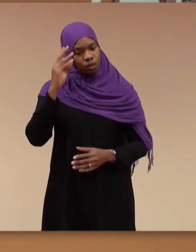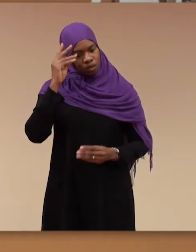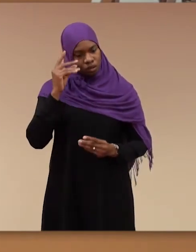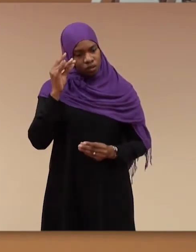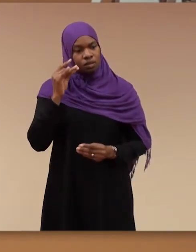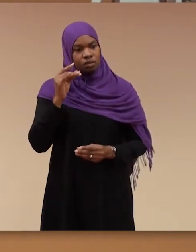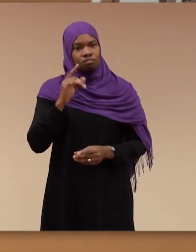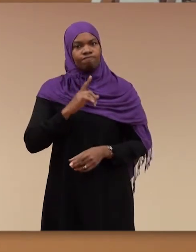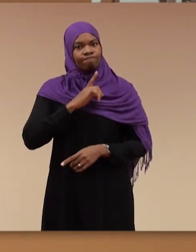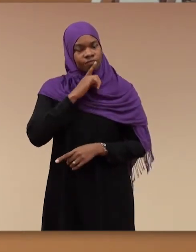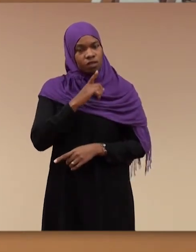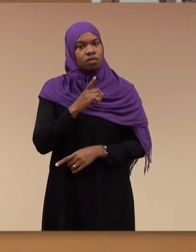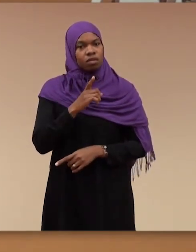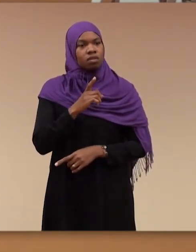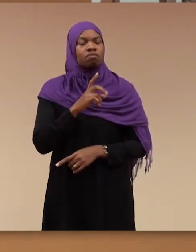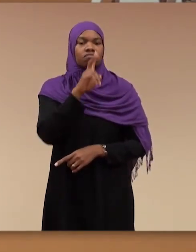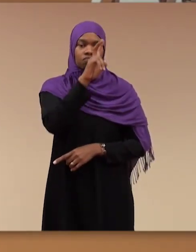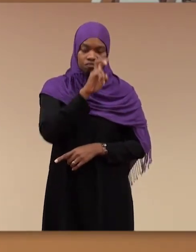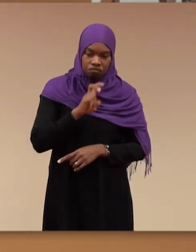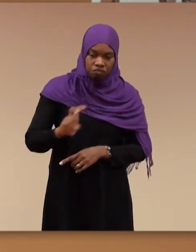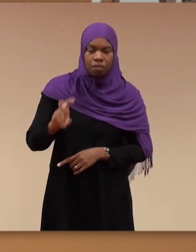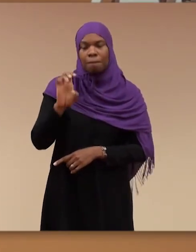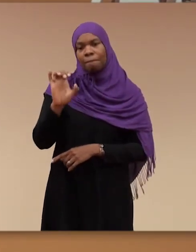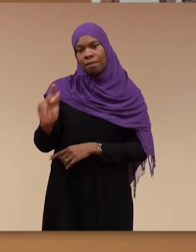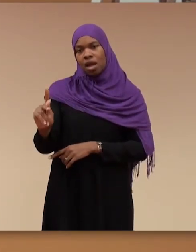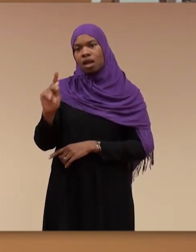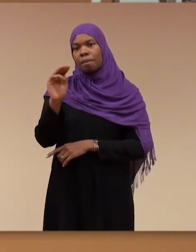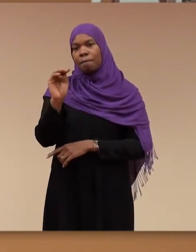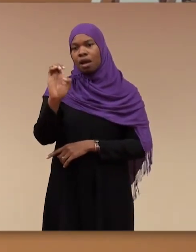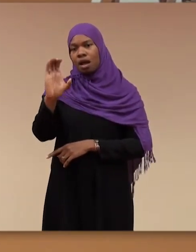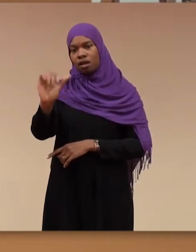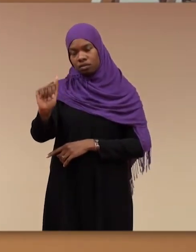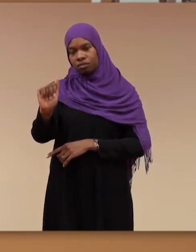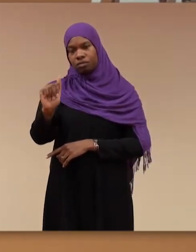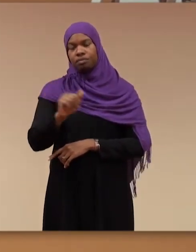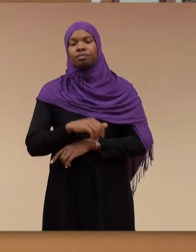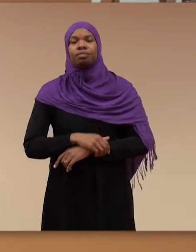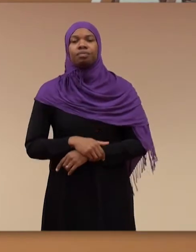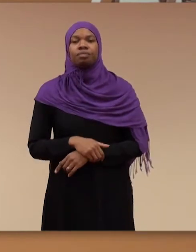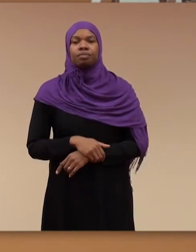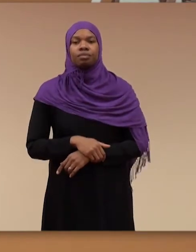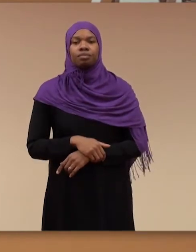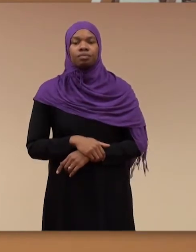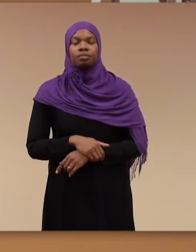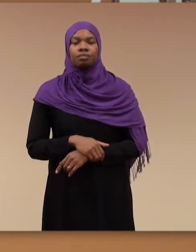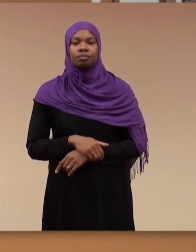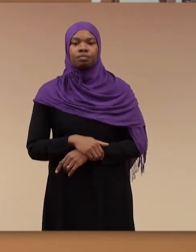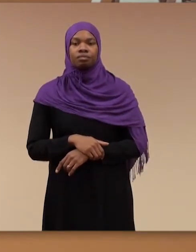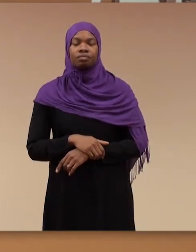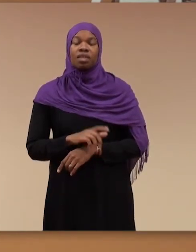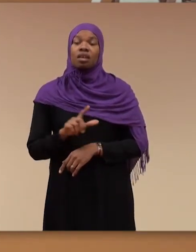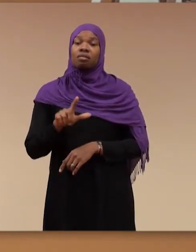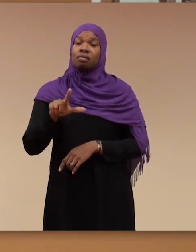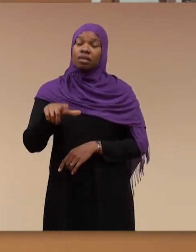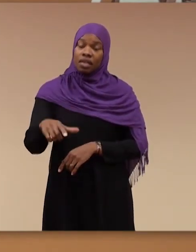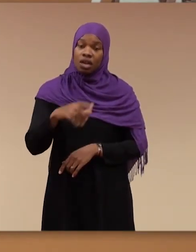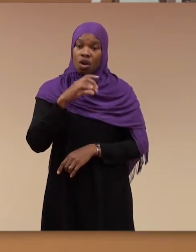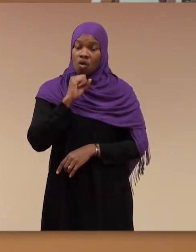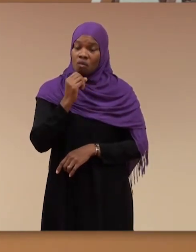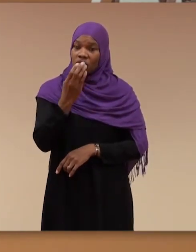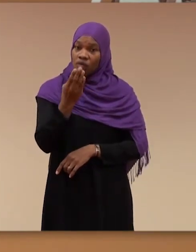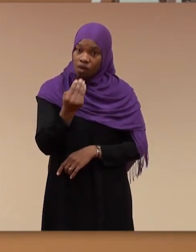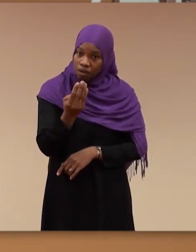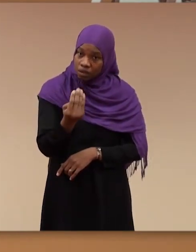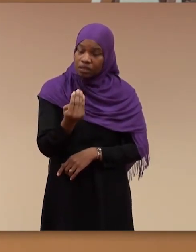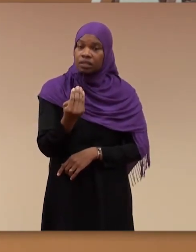to Mecca. After that, and at the age, almost 14 years of age, something